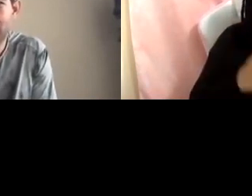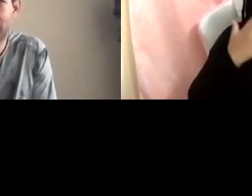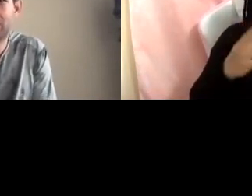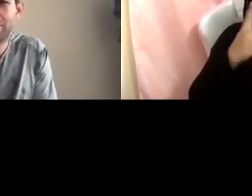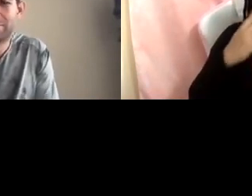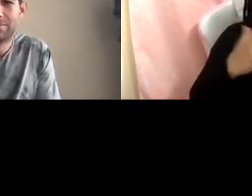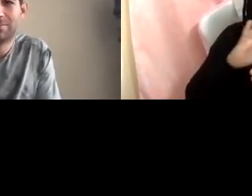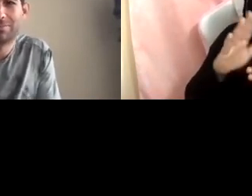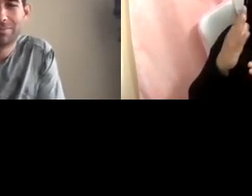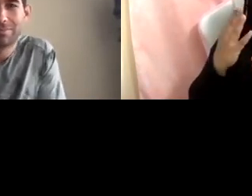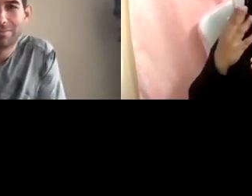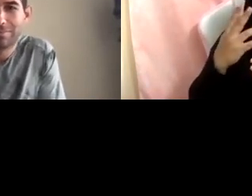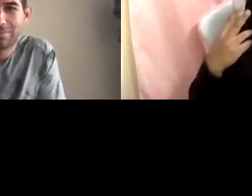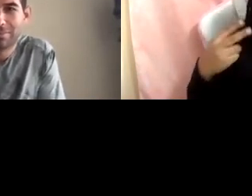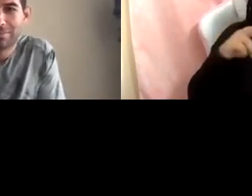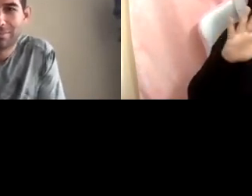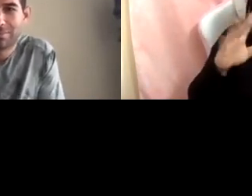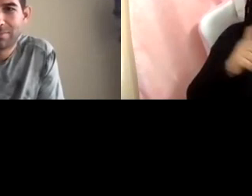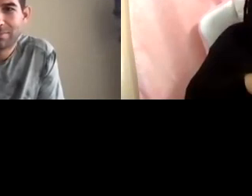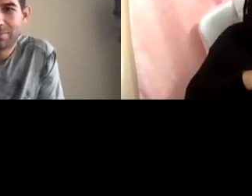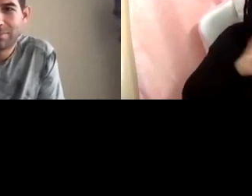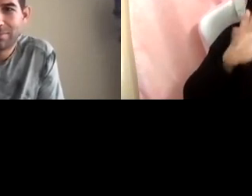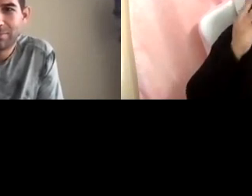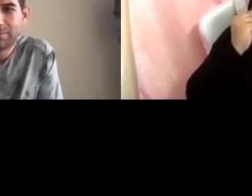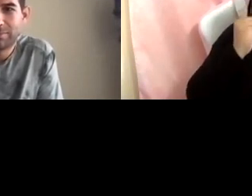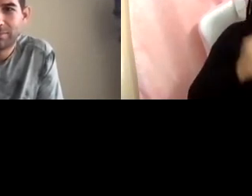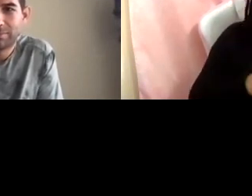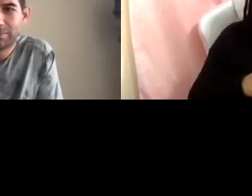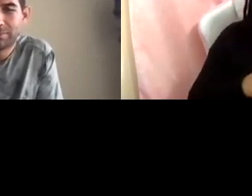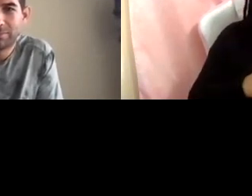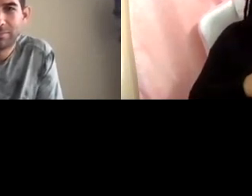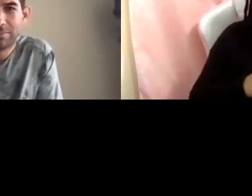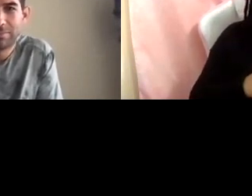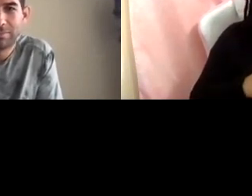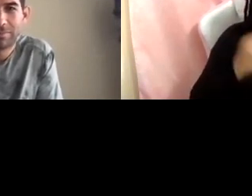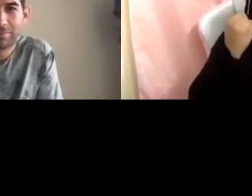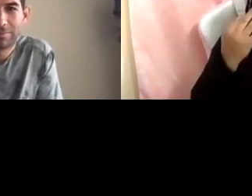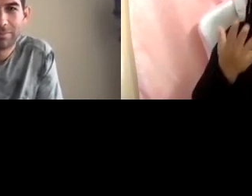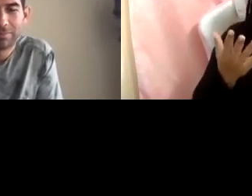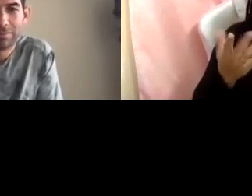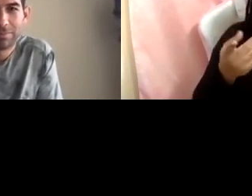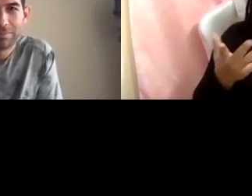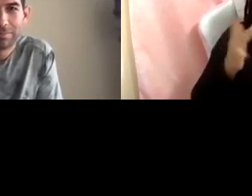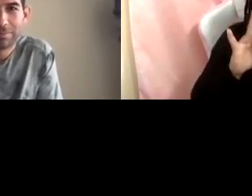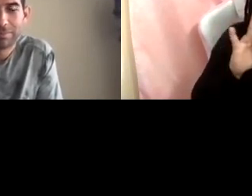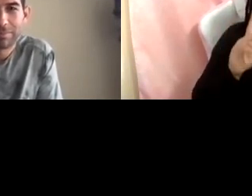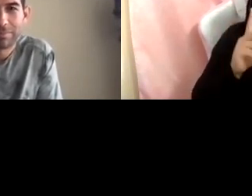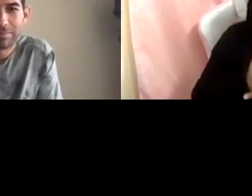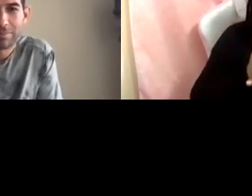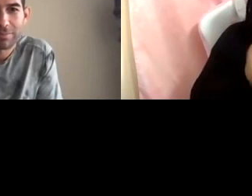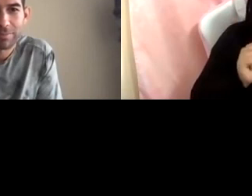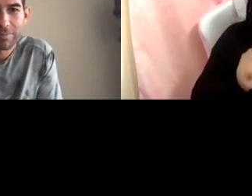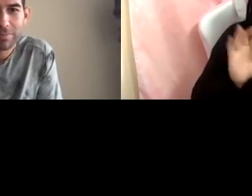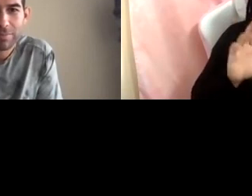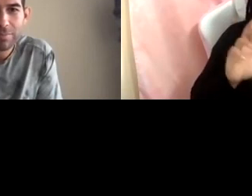your insight and your time and your experiences. If you would like to stay connected with Respectability,